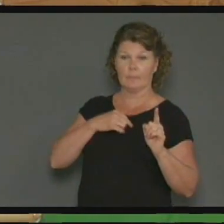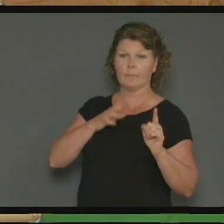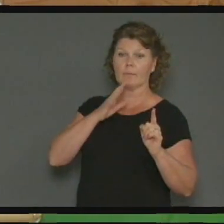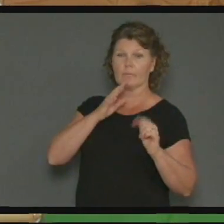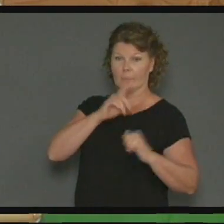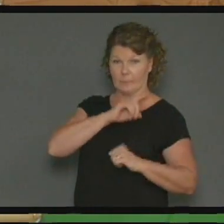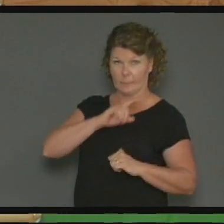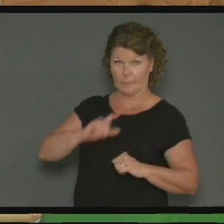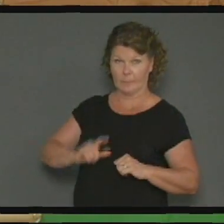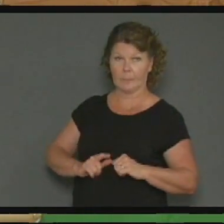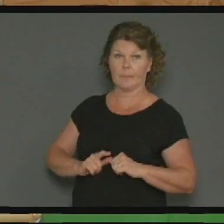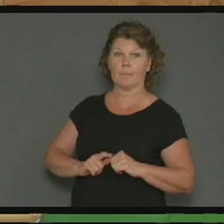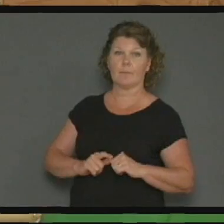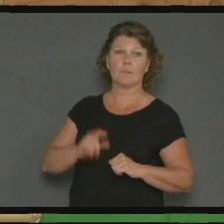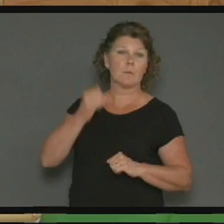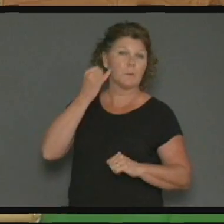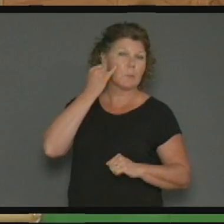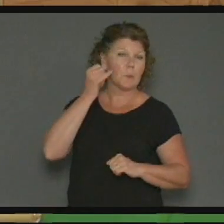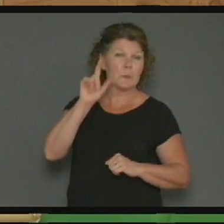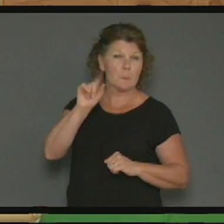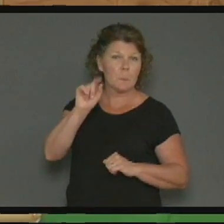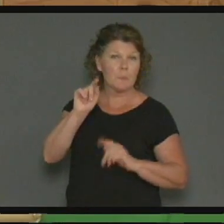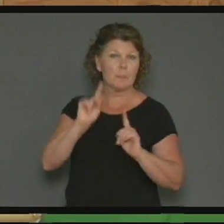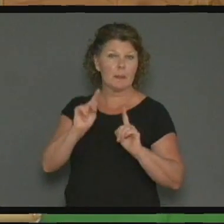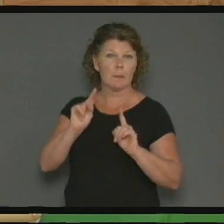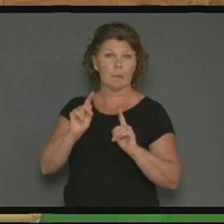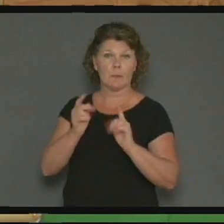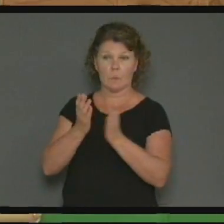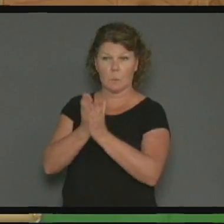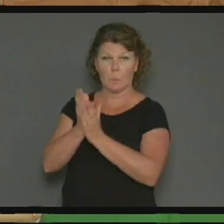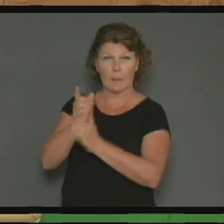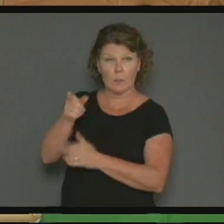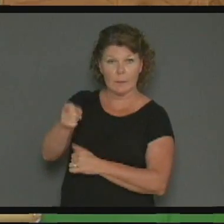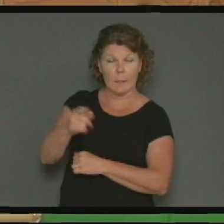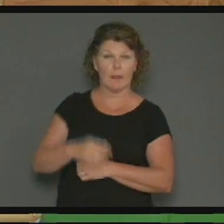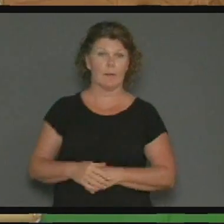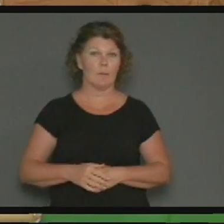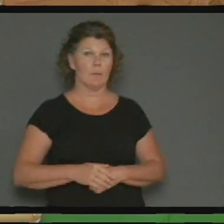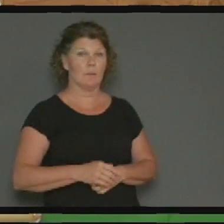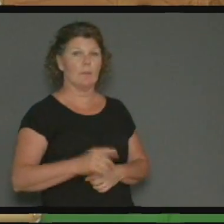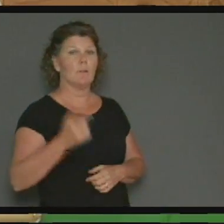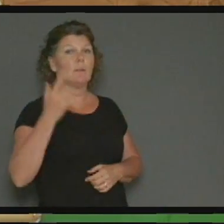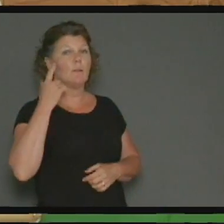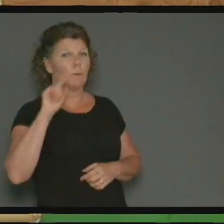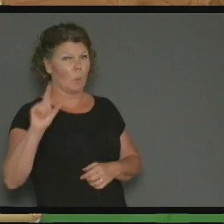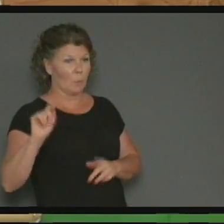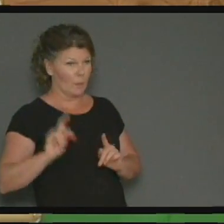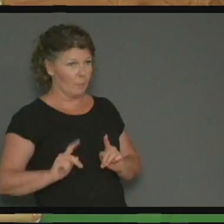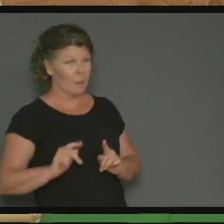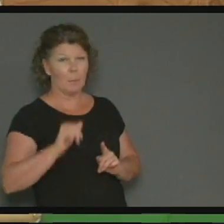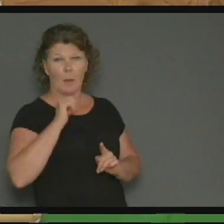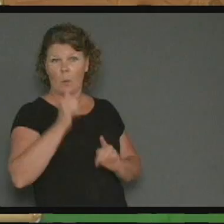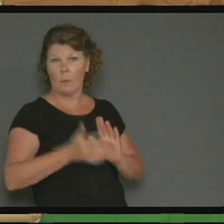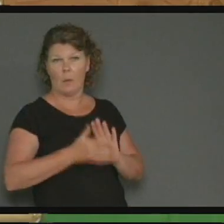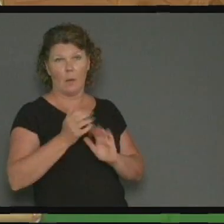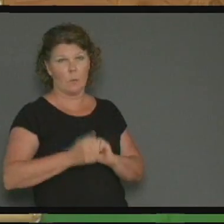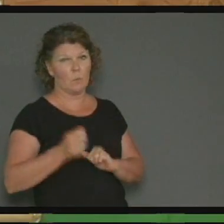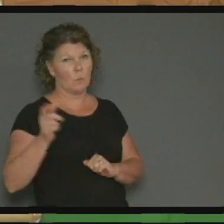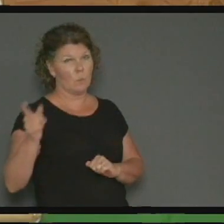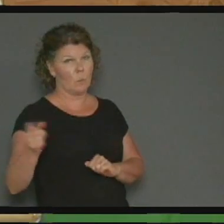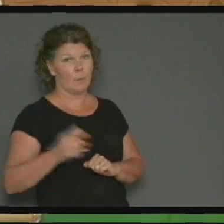to the Lord. Suppose 20 are found there. He answered, For the sake of 20, I will not destroy